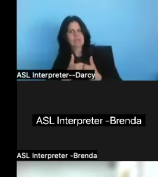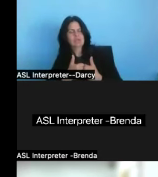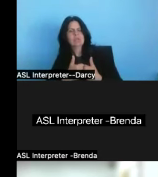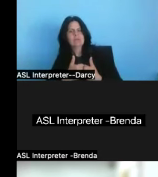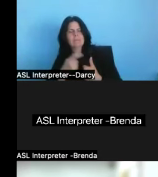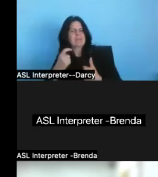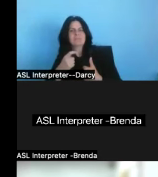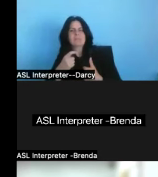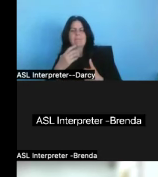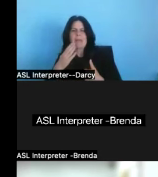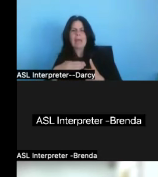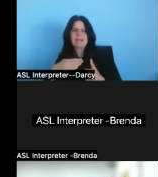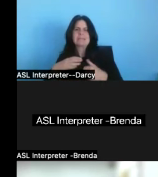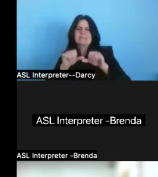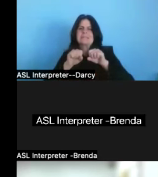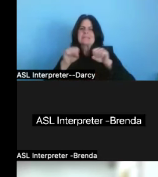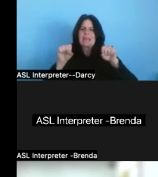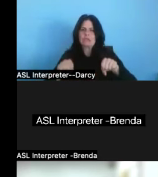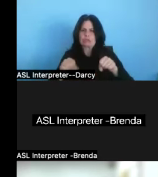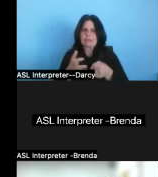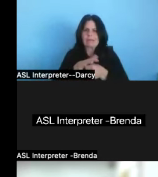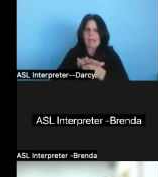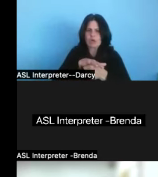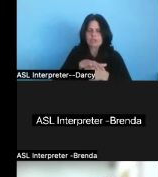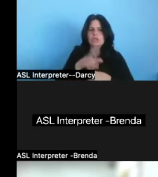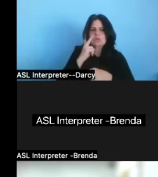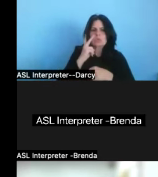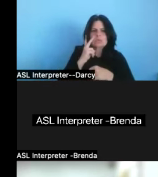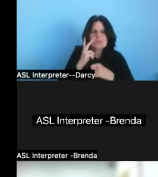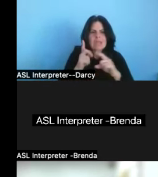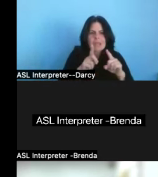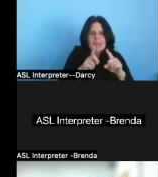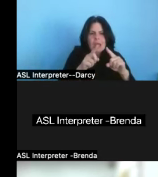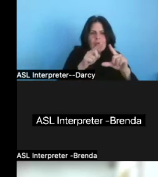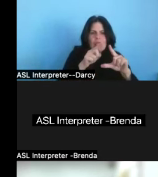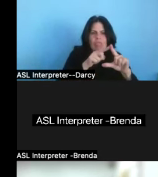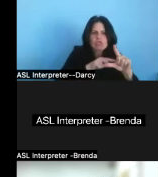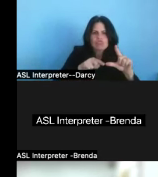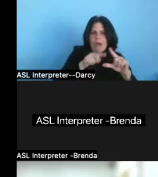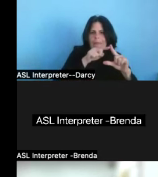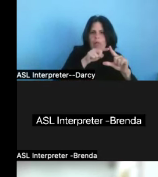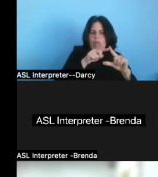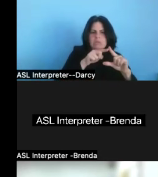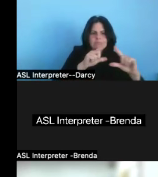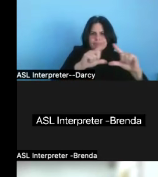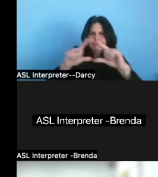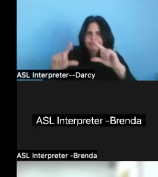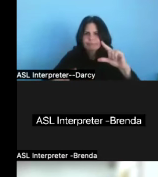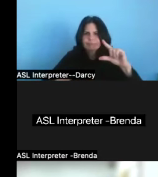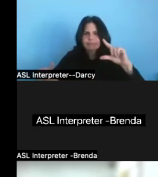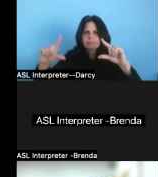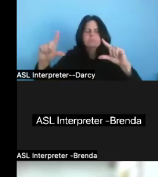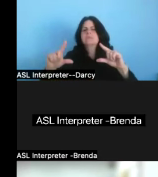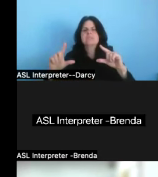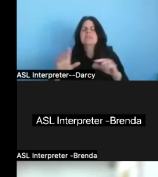station coverage. So all of the triangles that you see in this map are the stations that are used by Shake Alert. So in